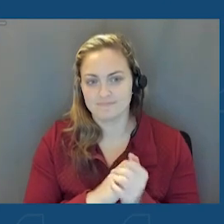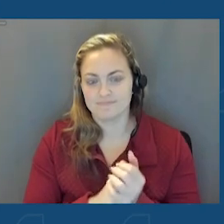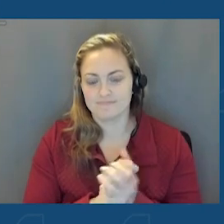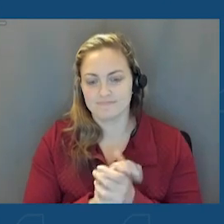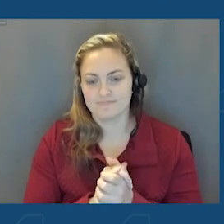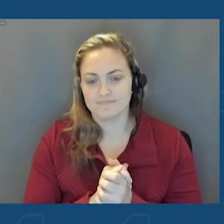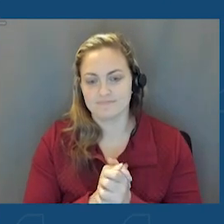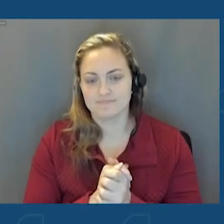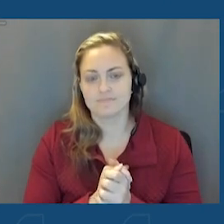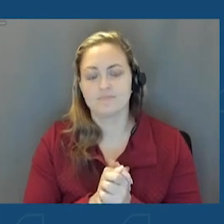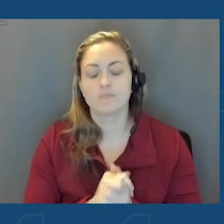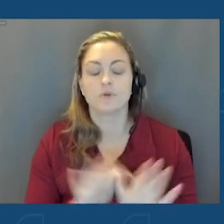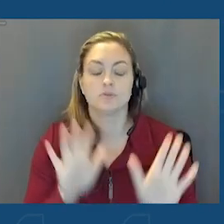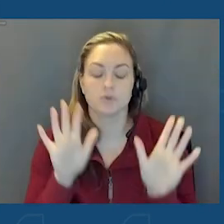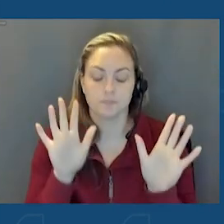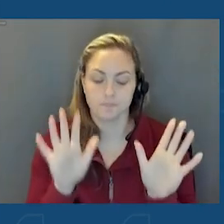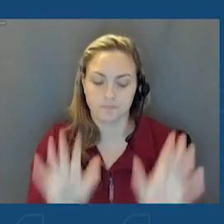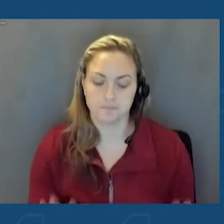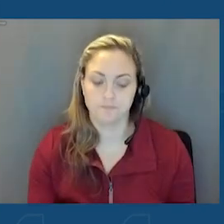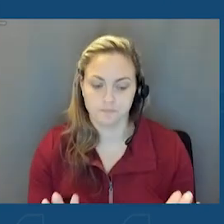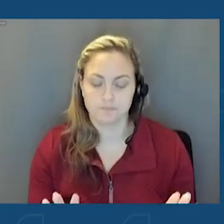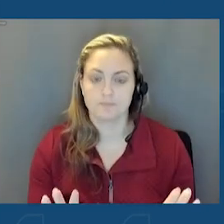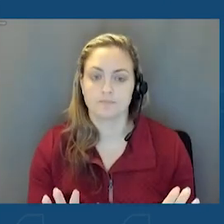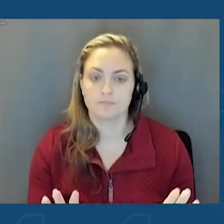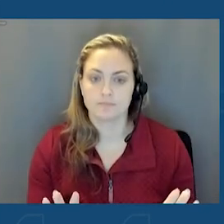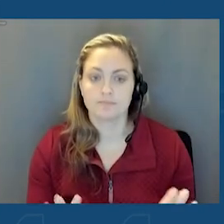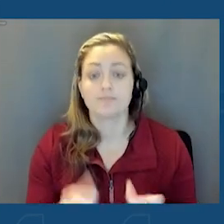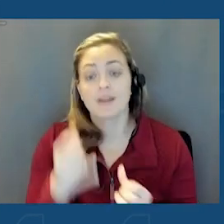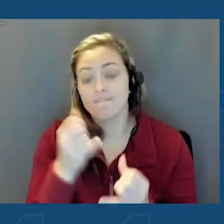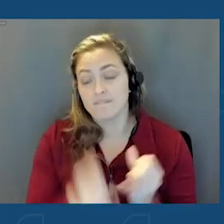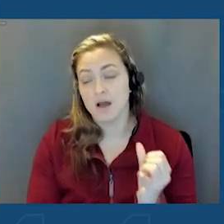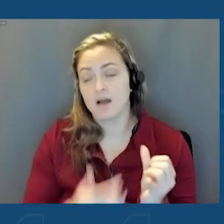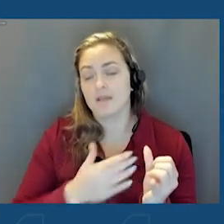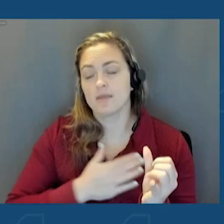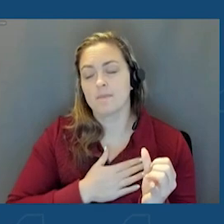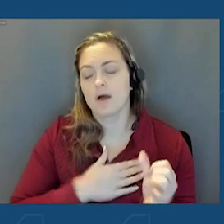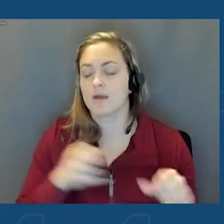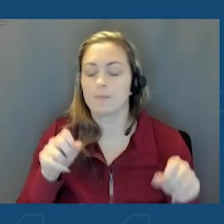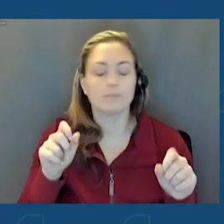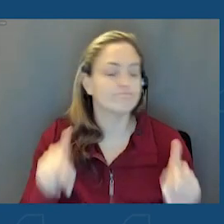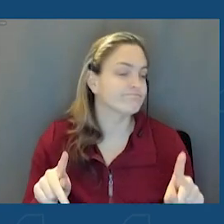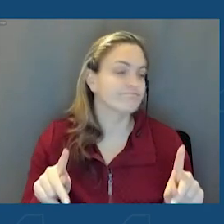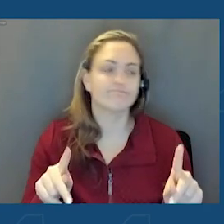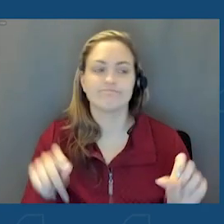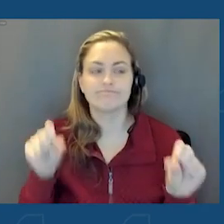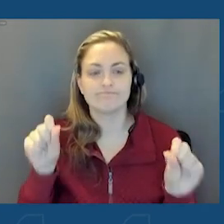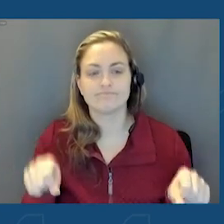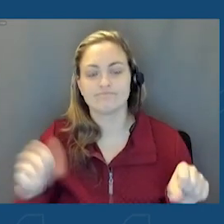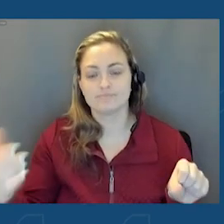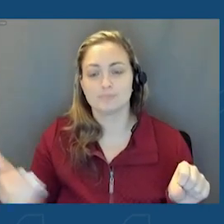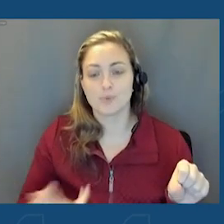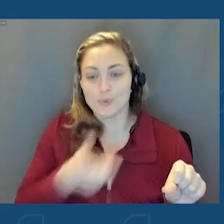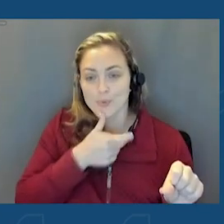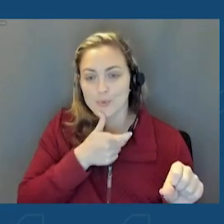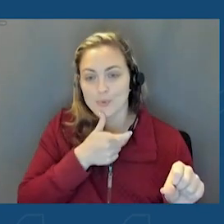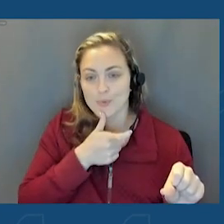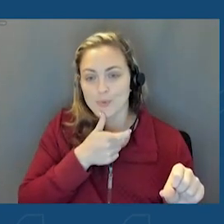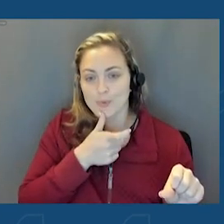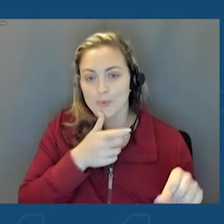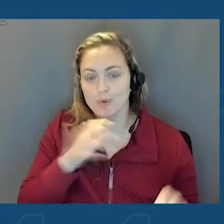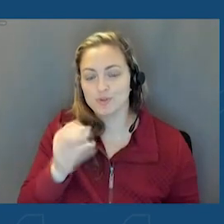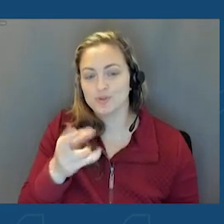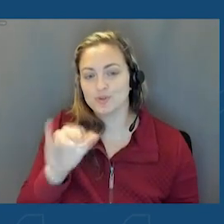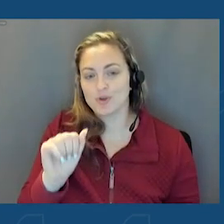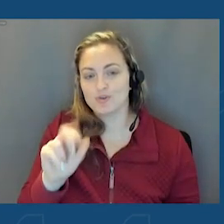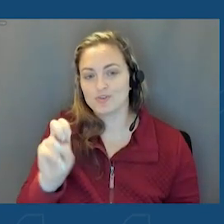Now, it is finally my privilege to be able to introduce Chandra Singh.